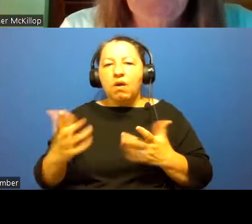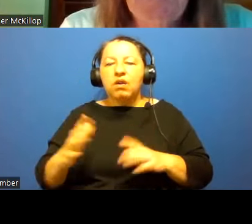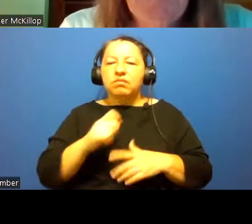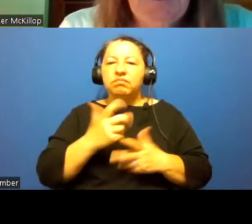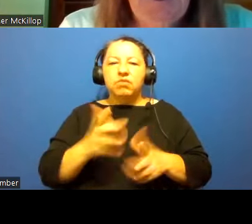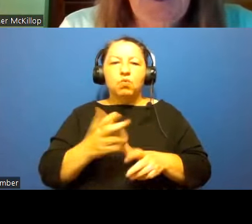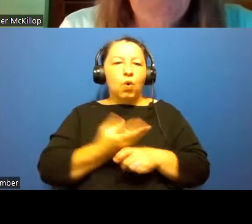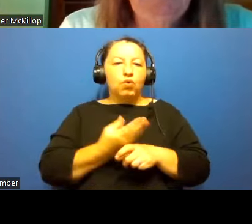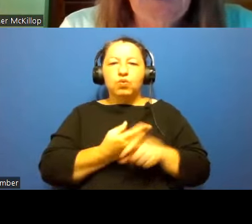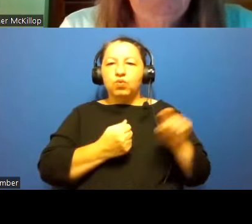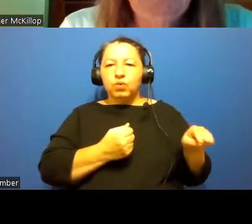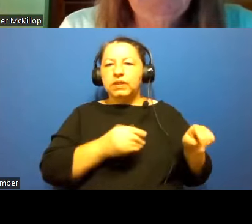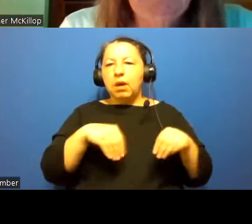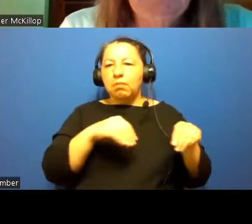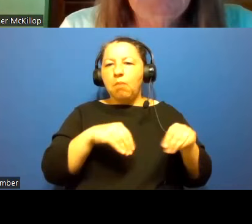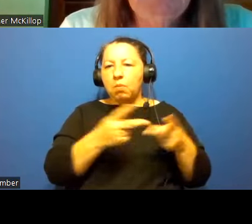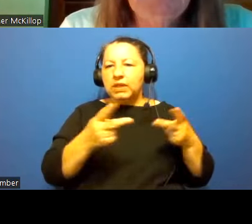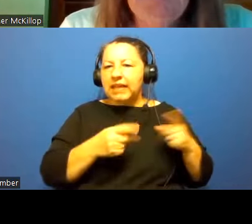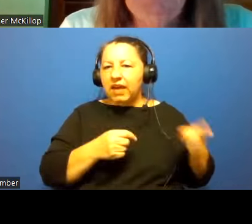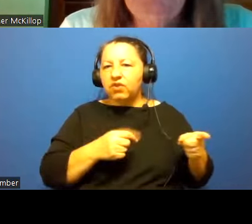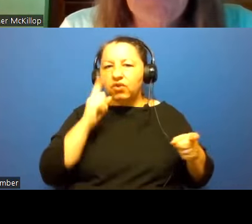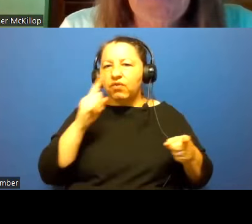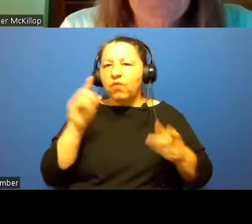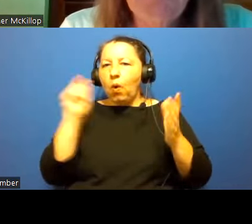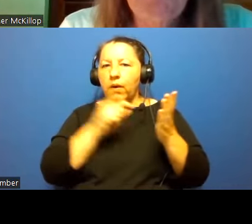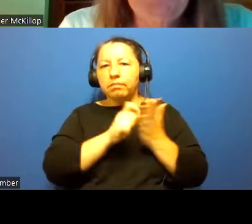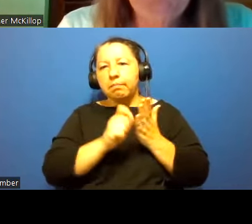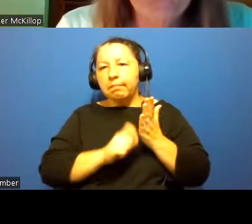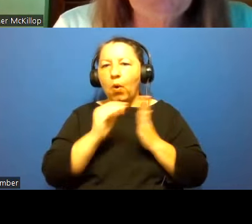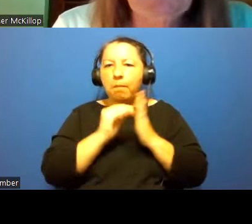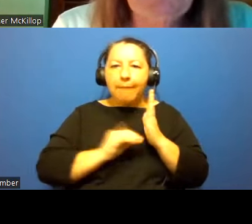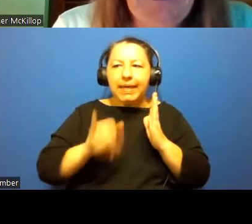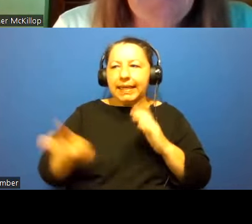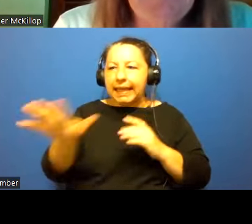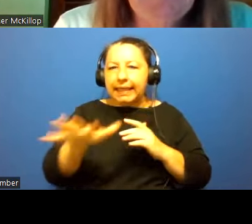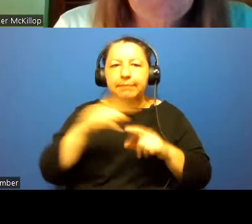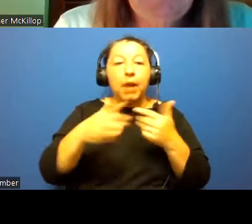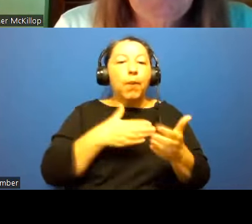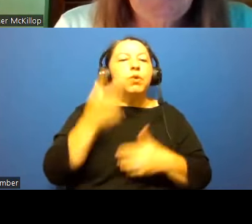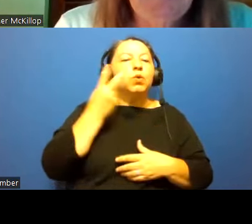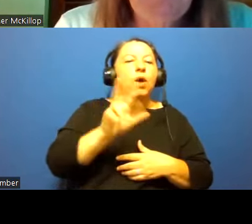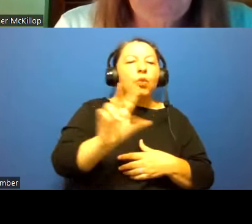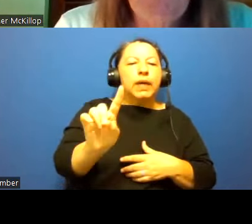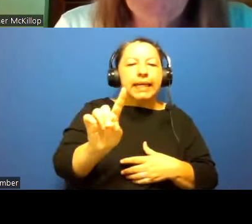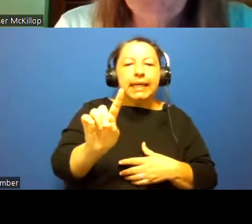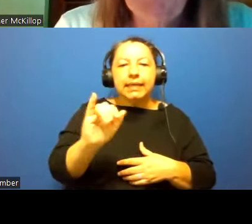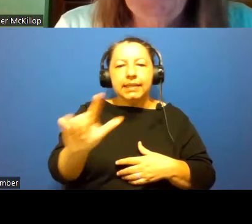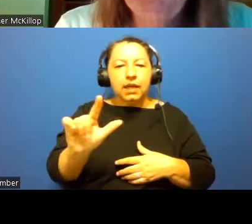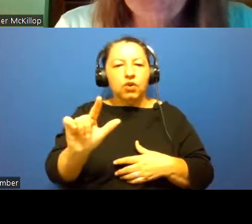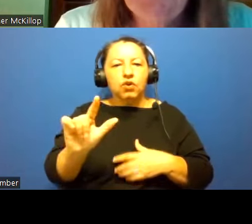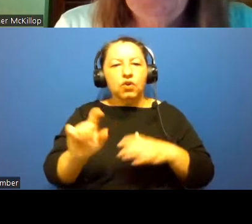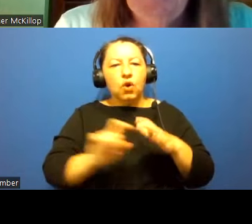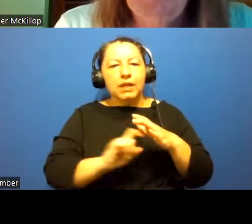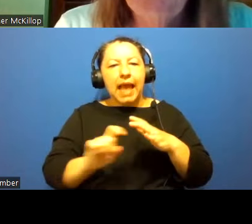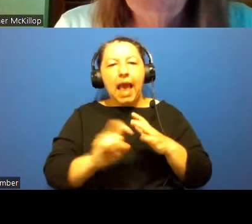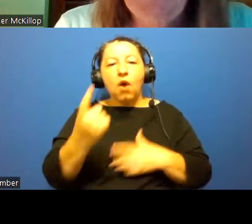station. And here you see a 3D digital scan of one of the